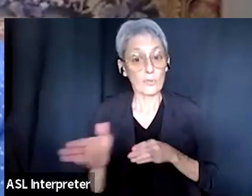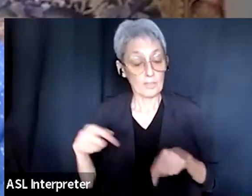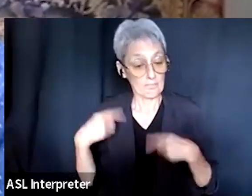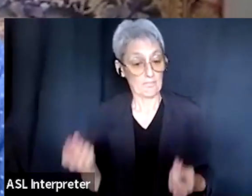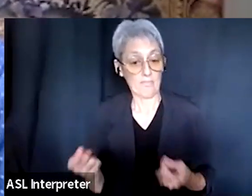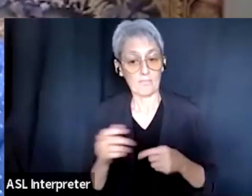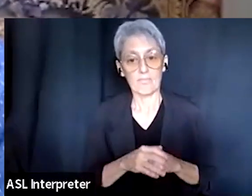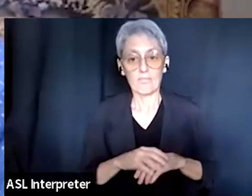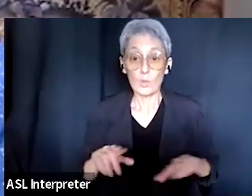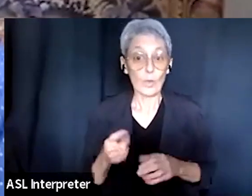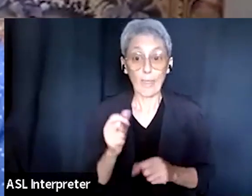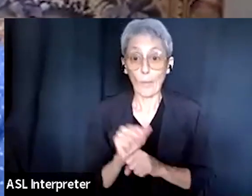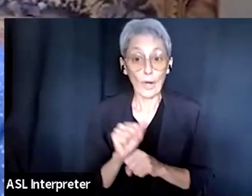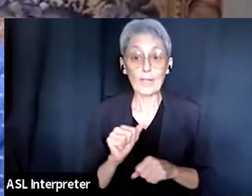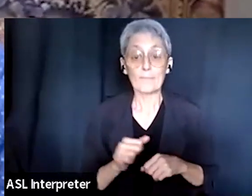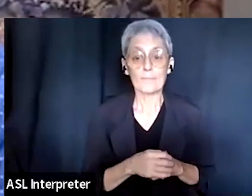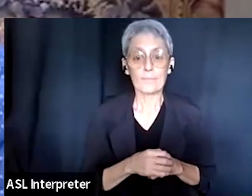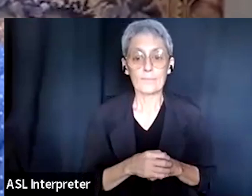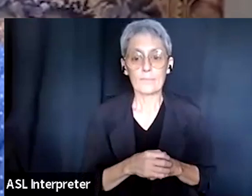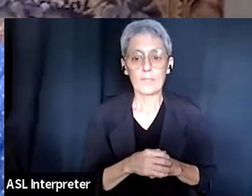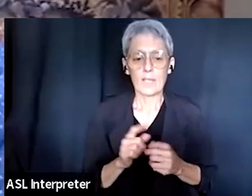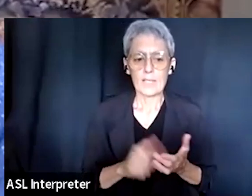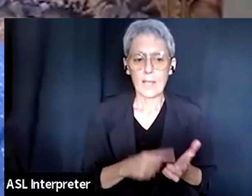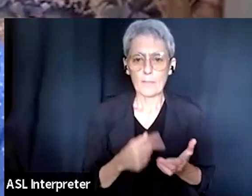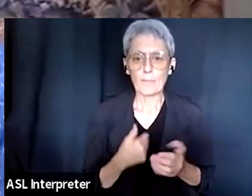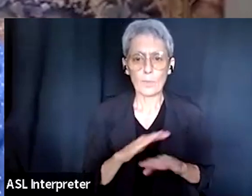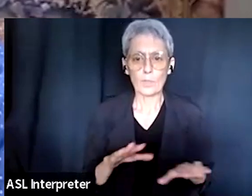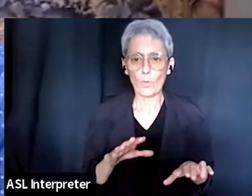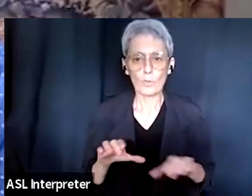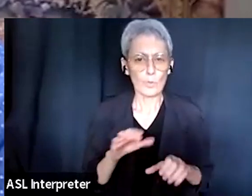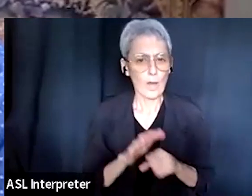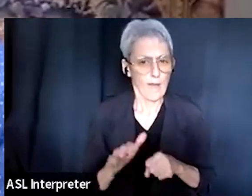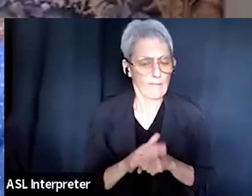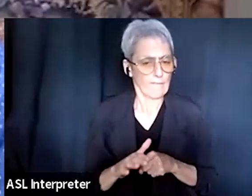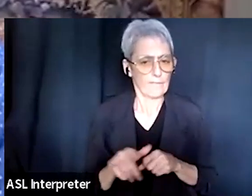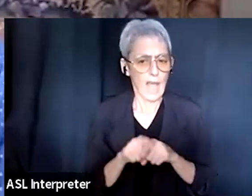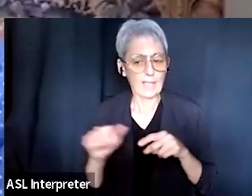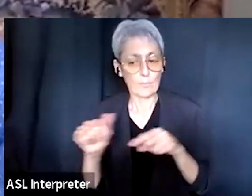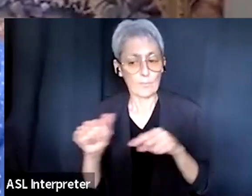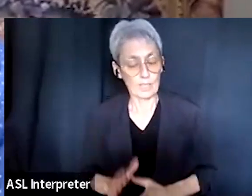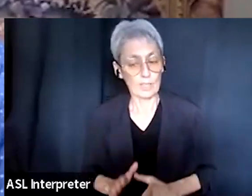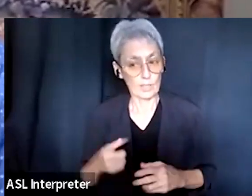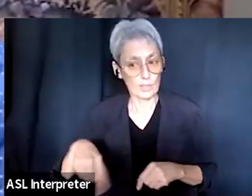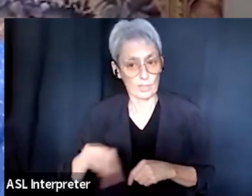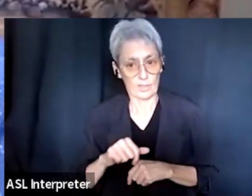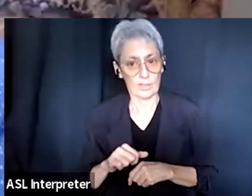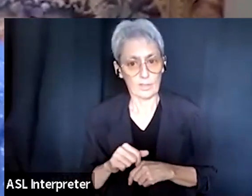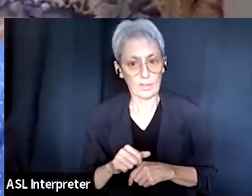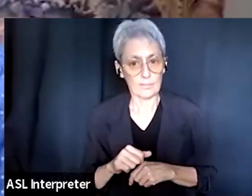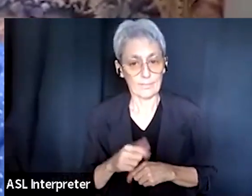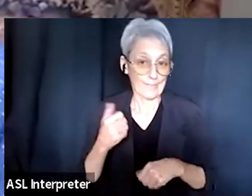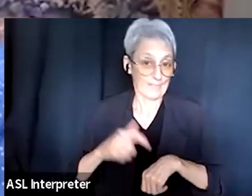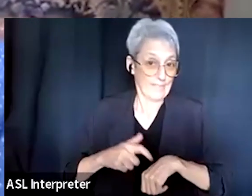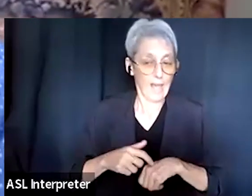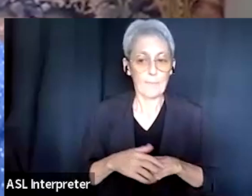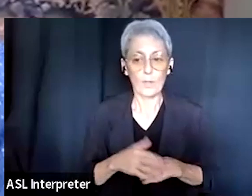the work. And one of the things that I think sometimes we don't do enough of as practitioners is, because of time, is look at the evidence,